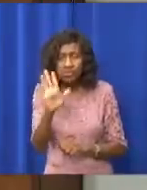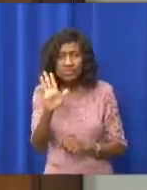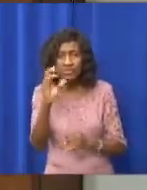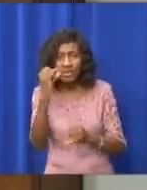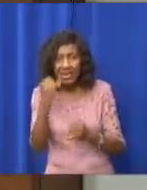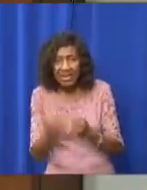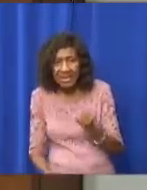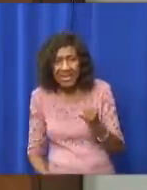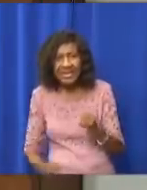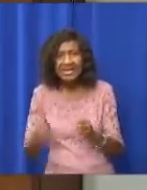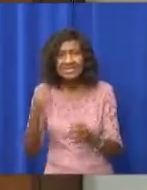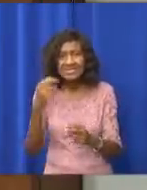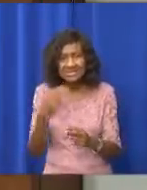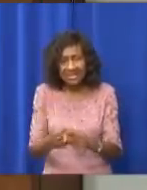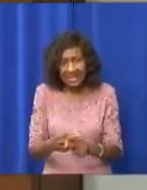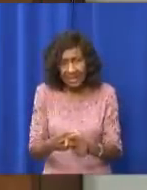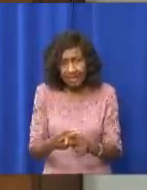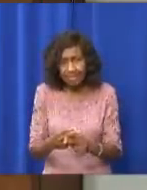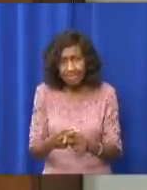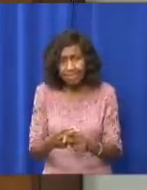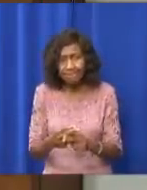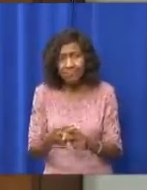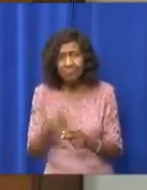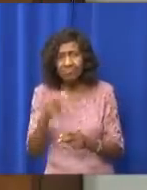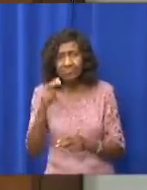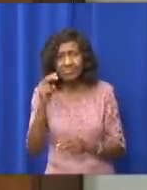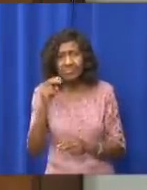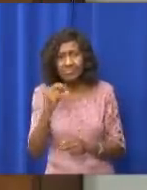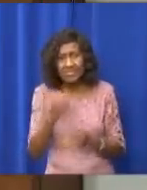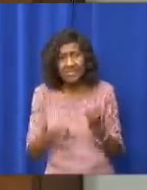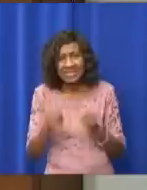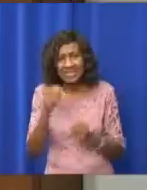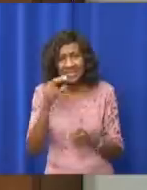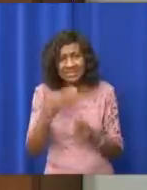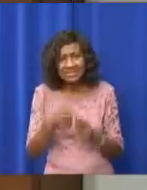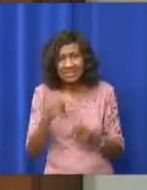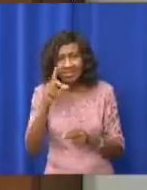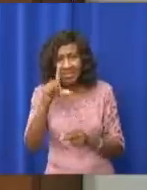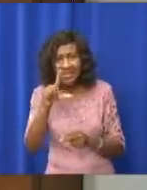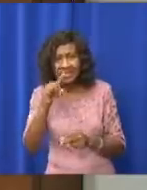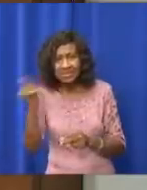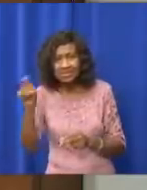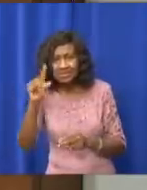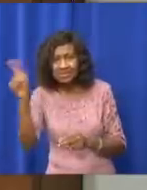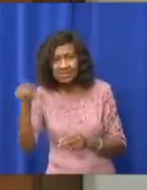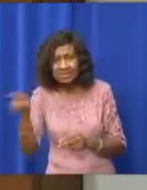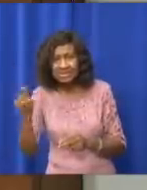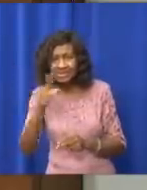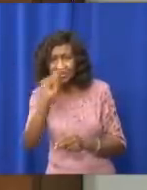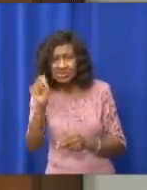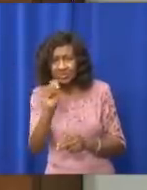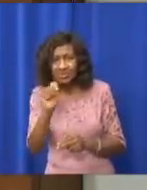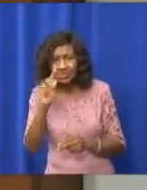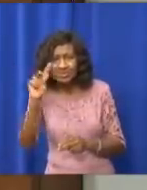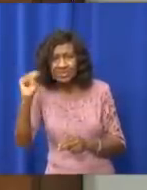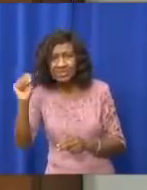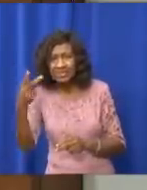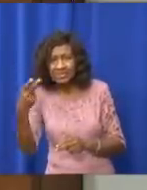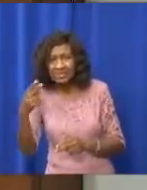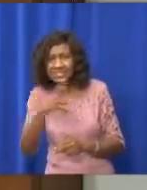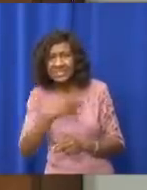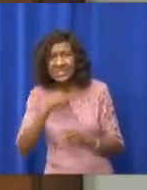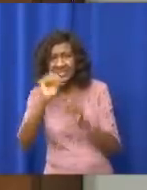K Monday, Wednesday and Friday, and surname range L to Z on Tuesday, Thursday and